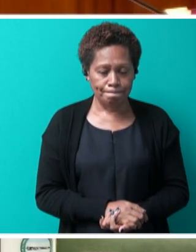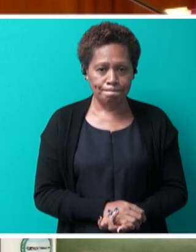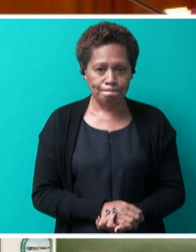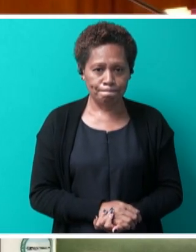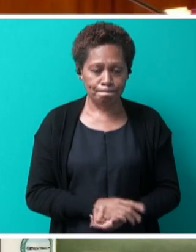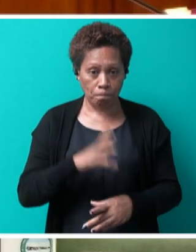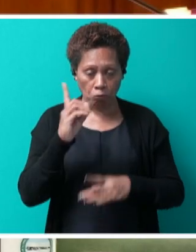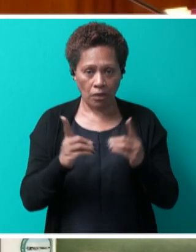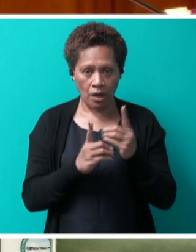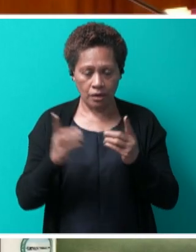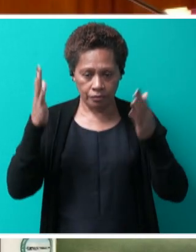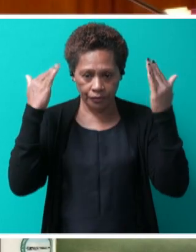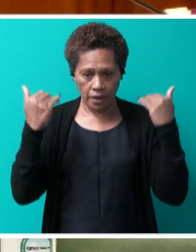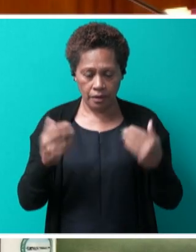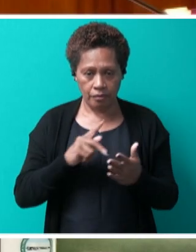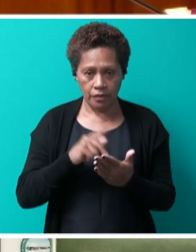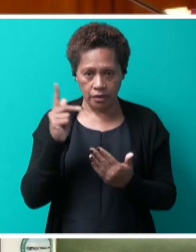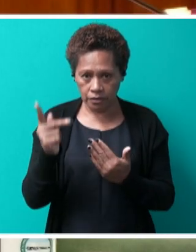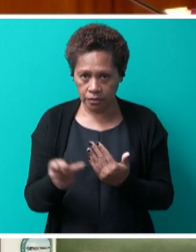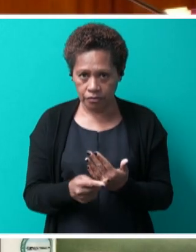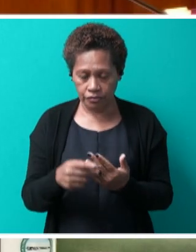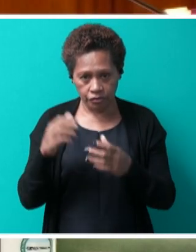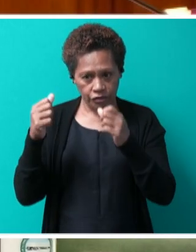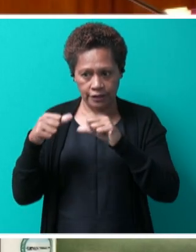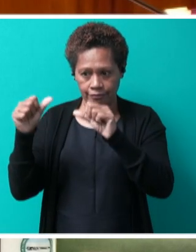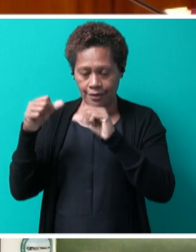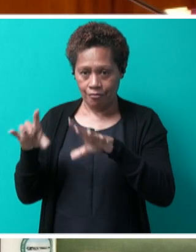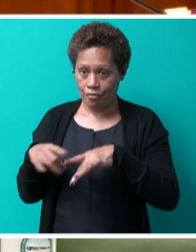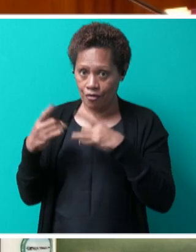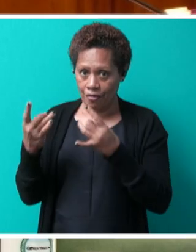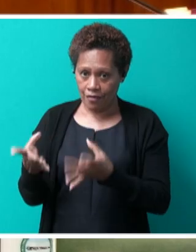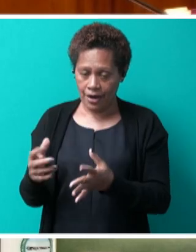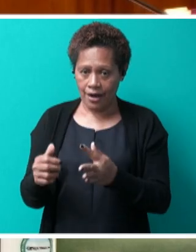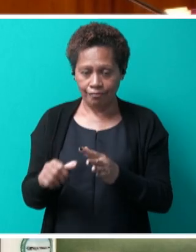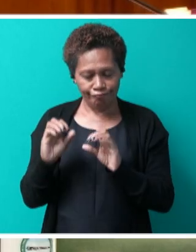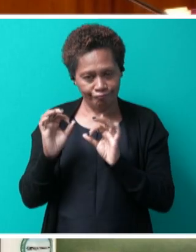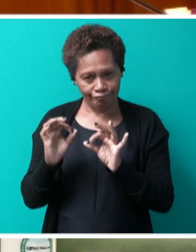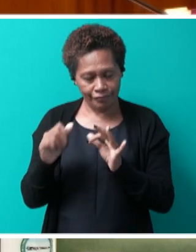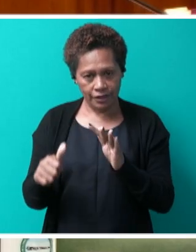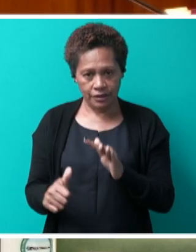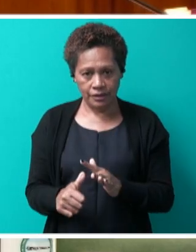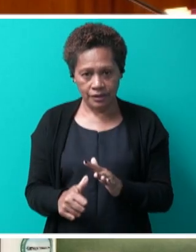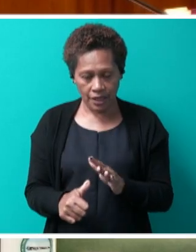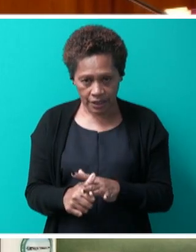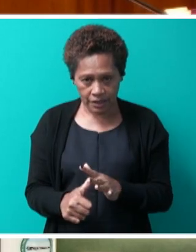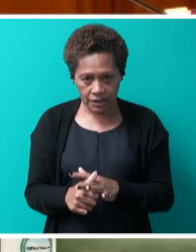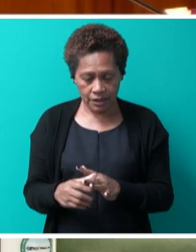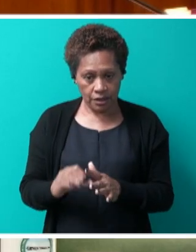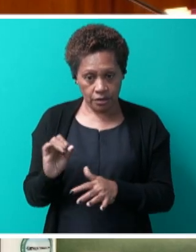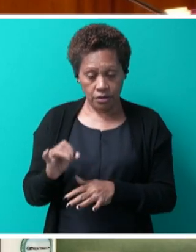Speaker, while these programs have been successful in providing direct access, there is an observation that is